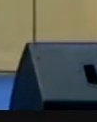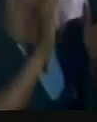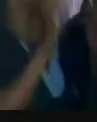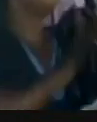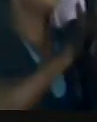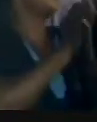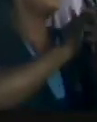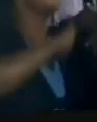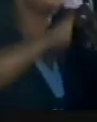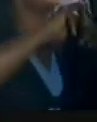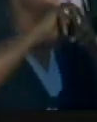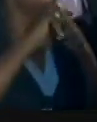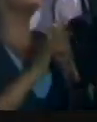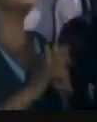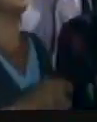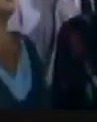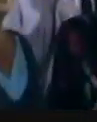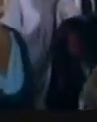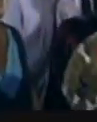Praise the Lord.